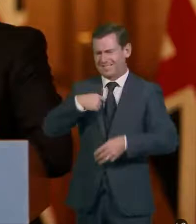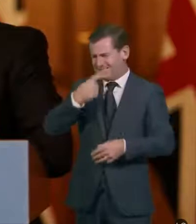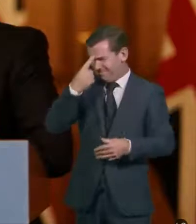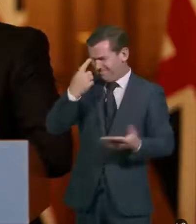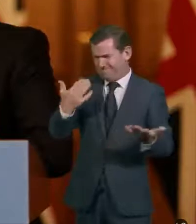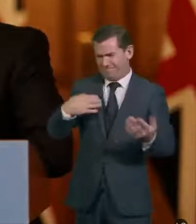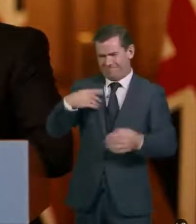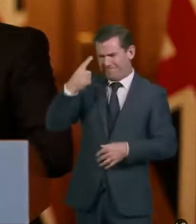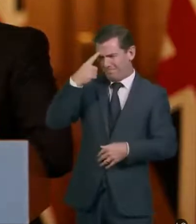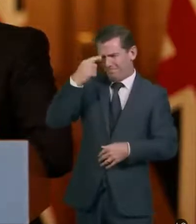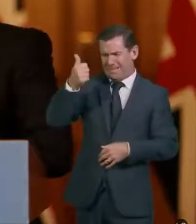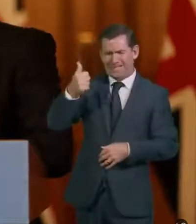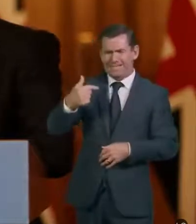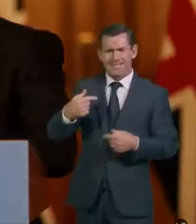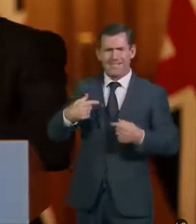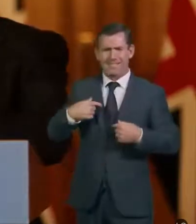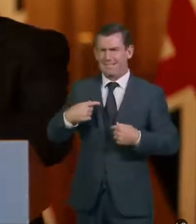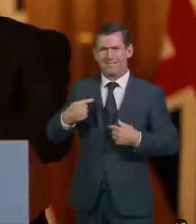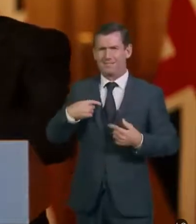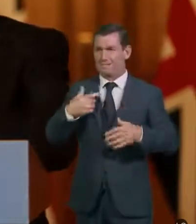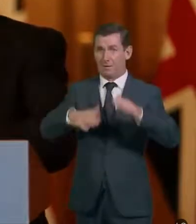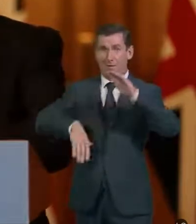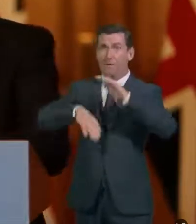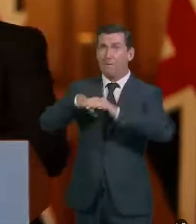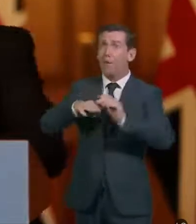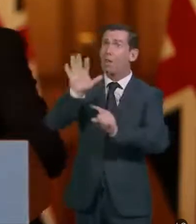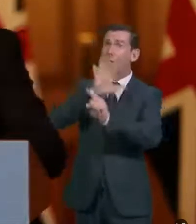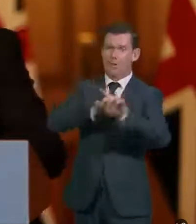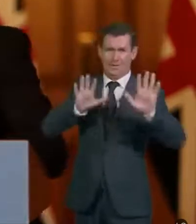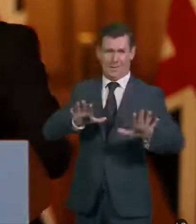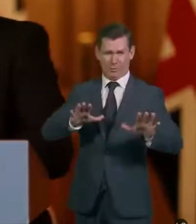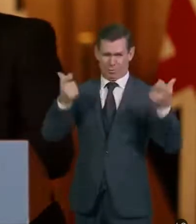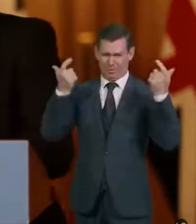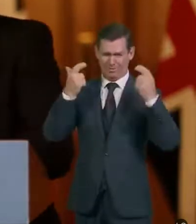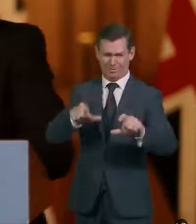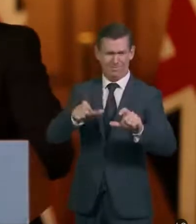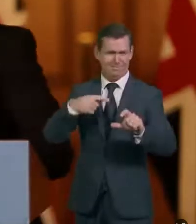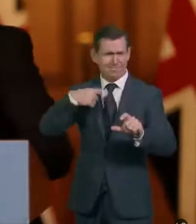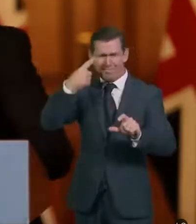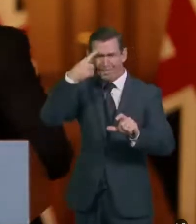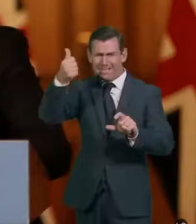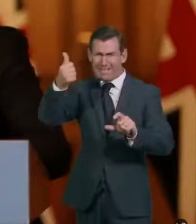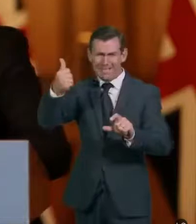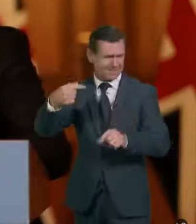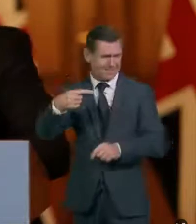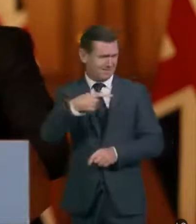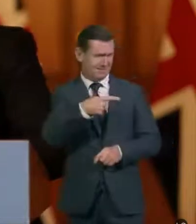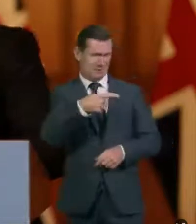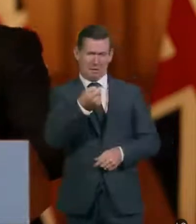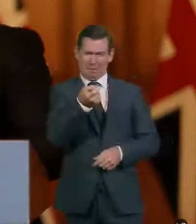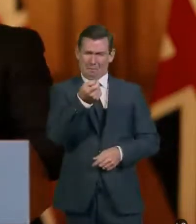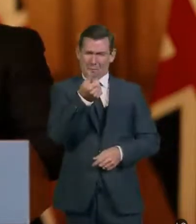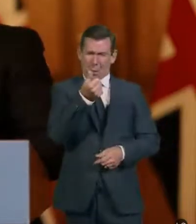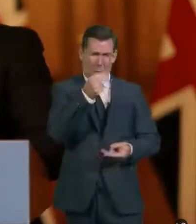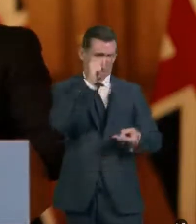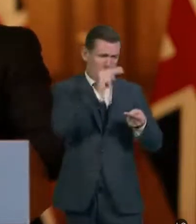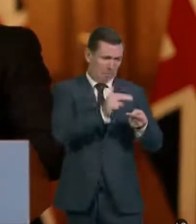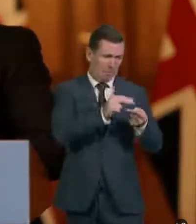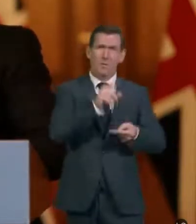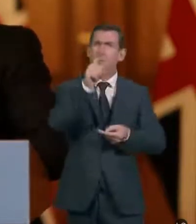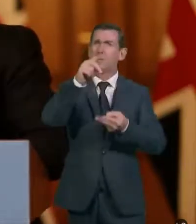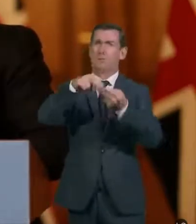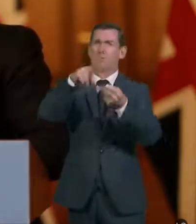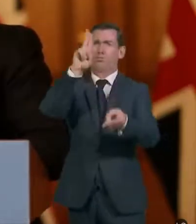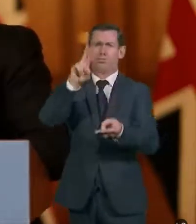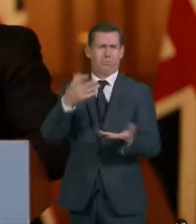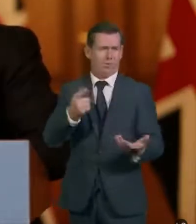locking down the whole country when there's such a big difference in the infection rate across different parts of